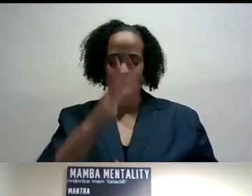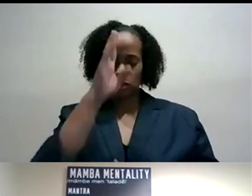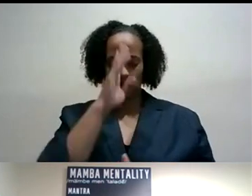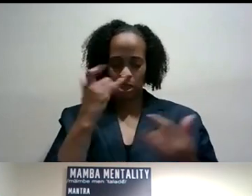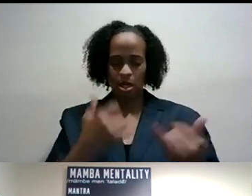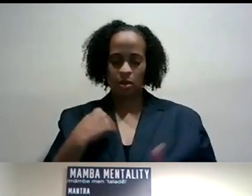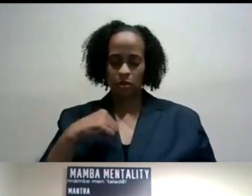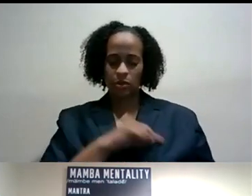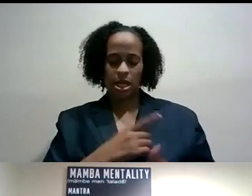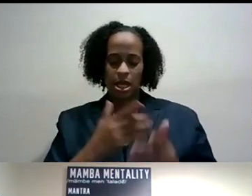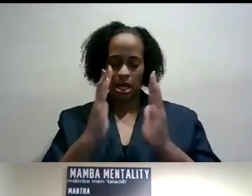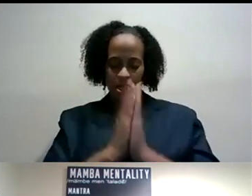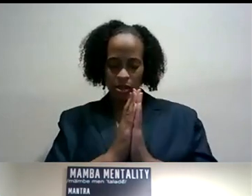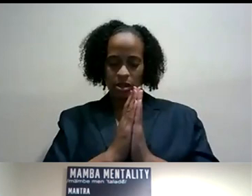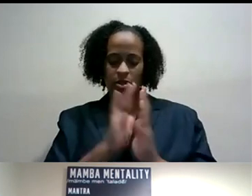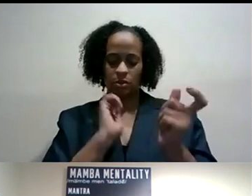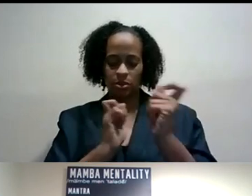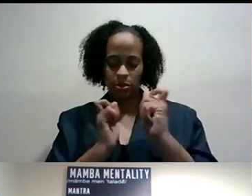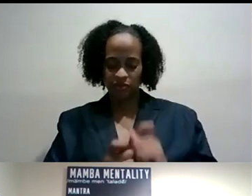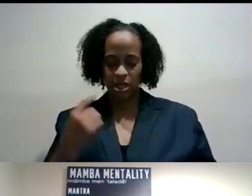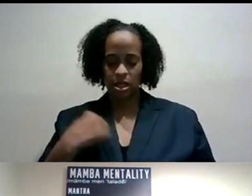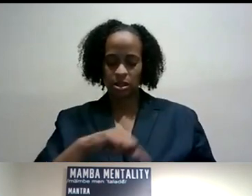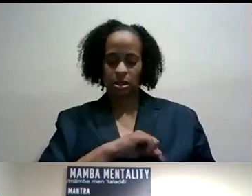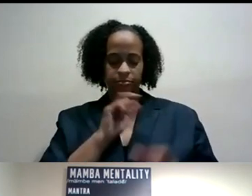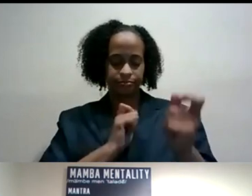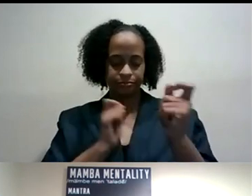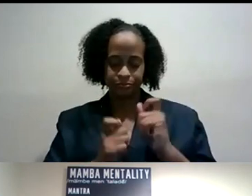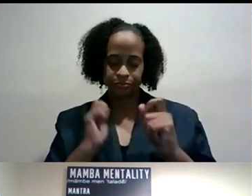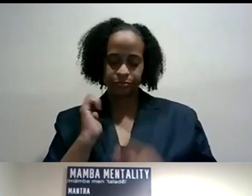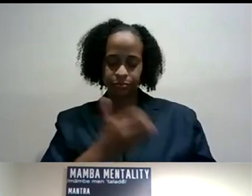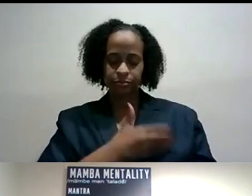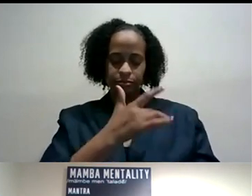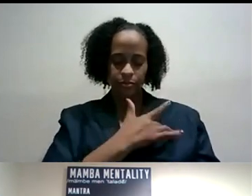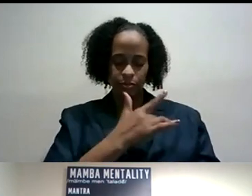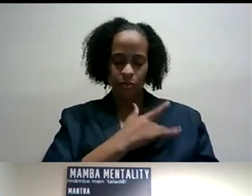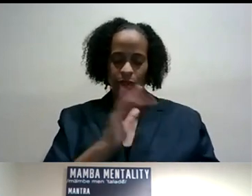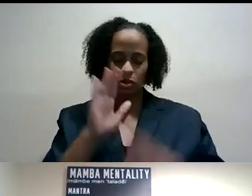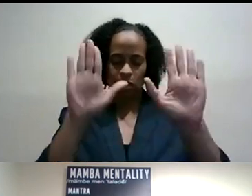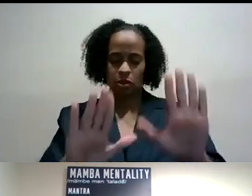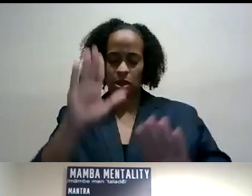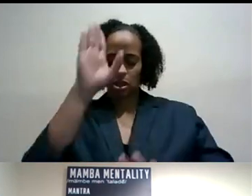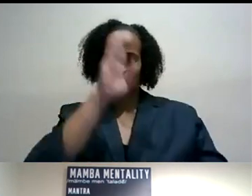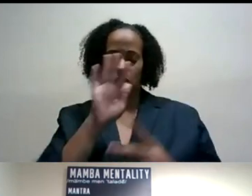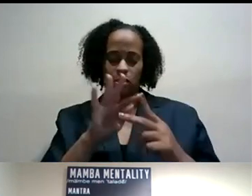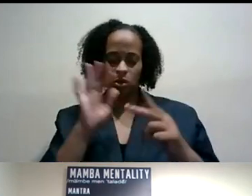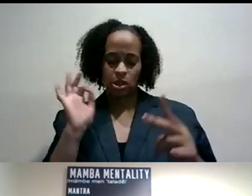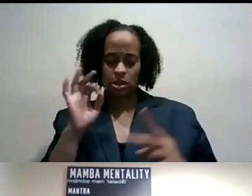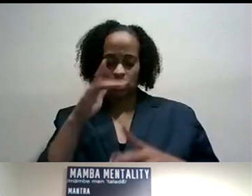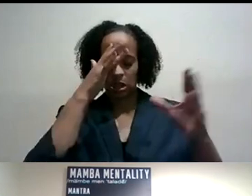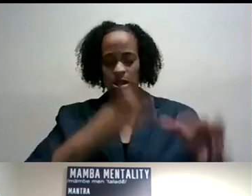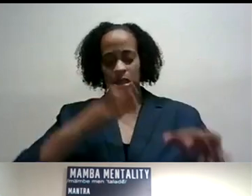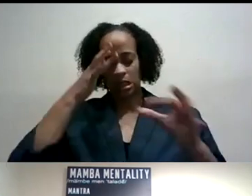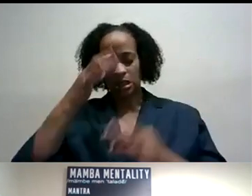you will refine us, refine our hearts, oh great God, refine our choices, the decisions we